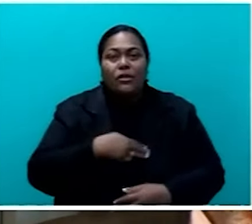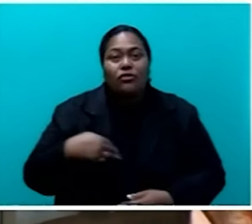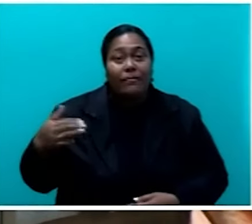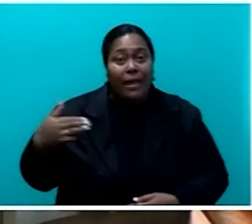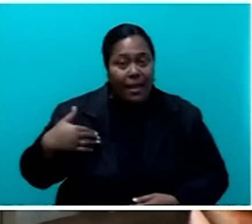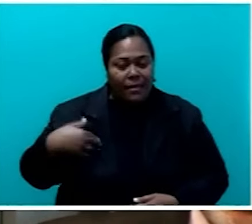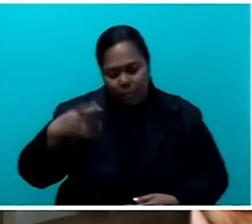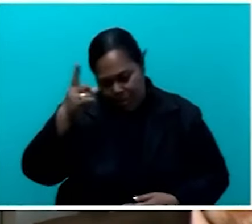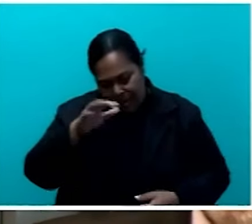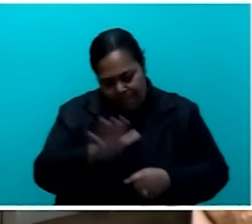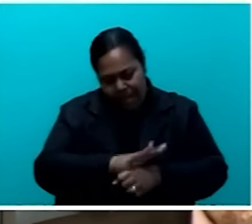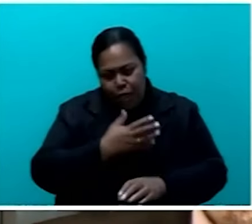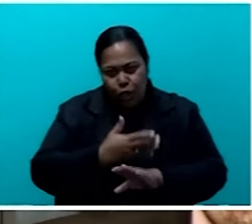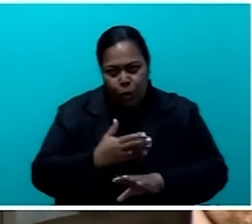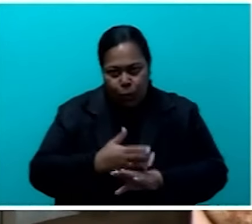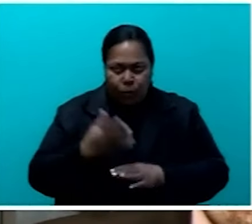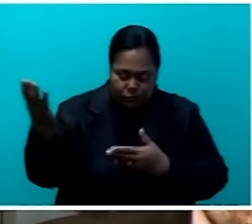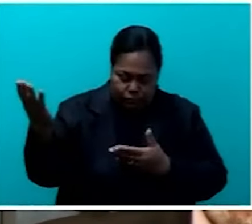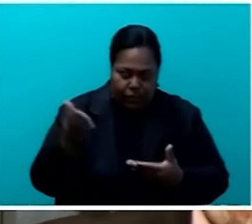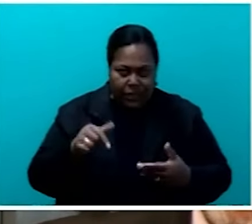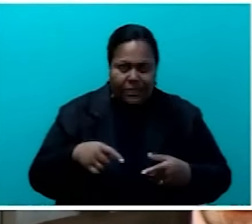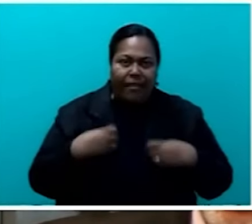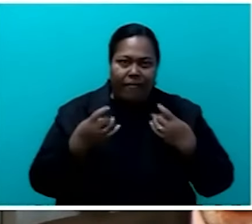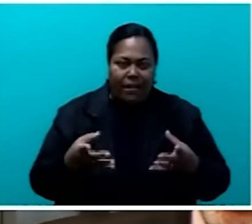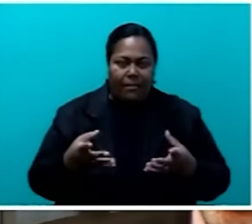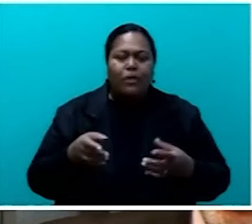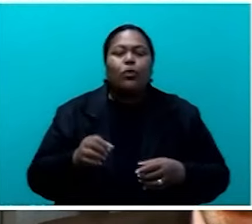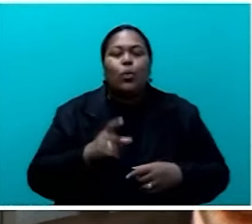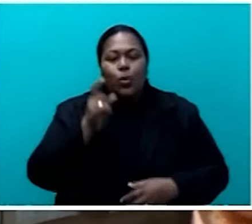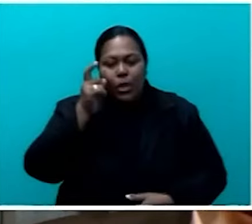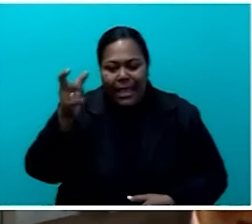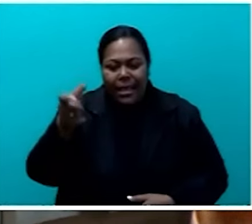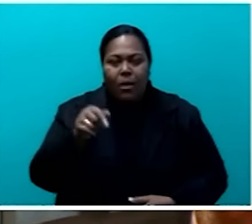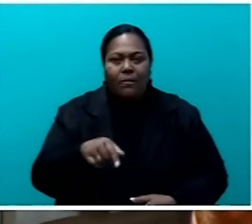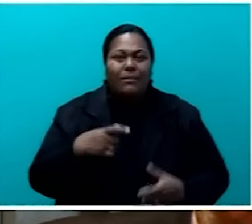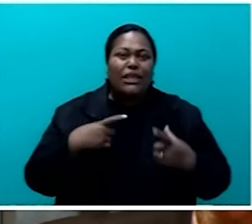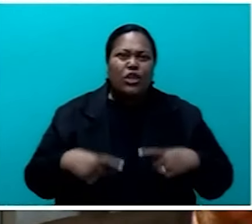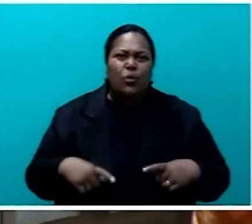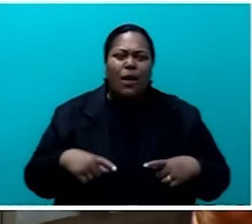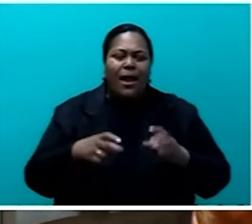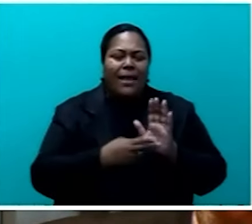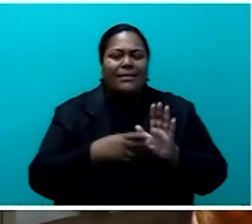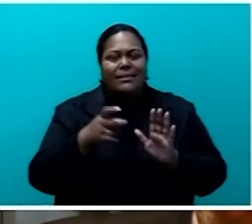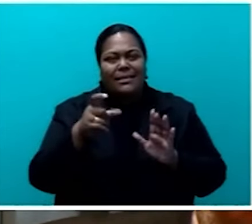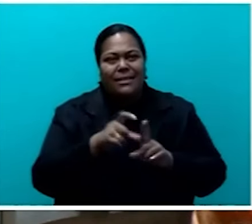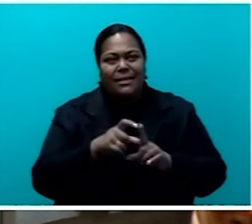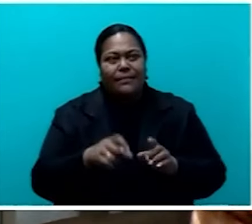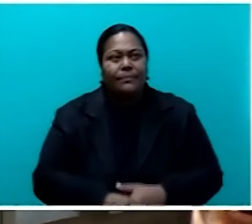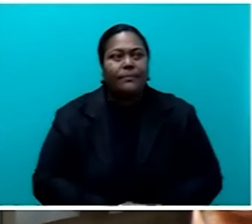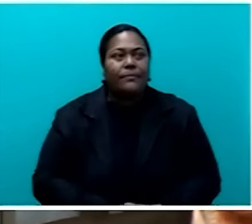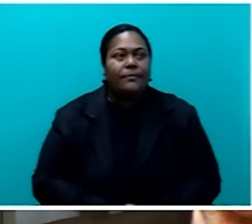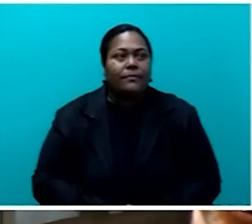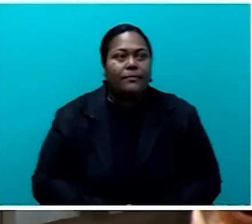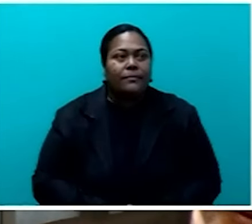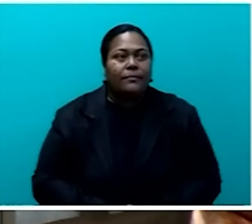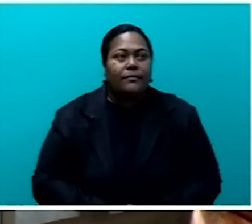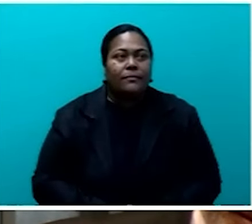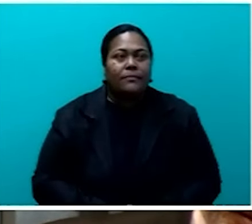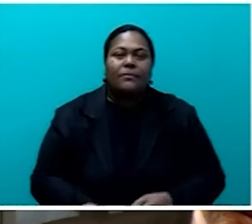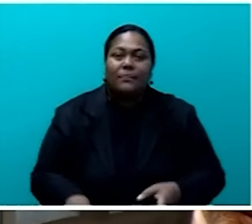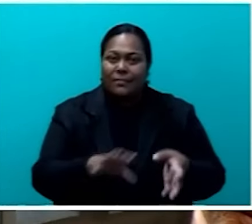are available in the market to treat these NCDs, Honorable Speaker. Honorable Speaker, we need to work together